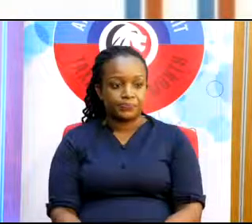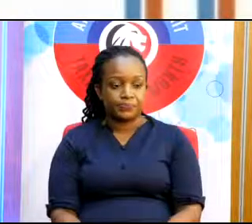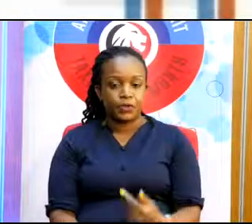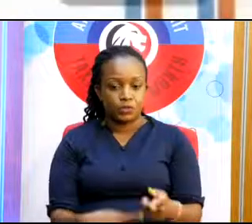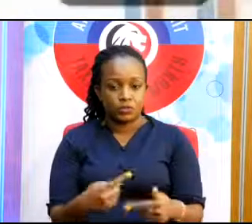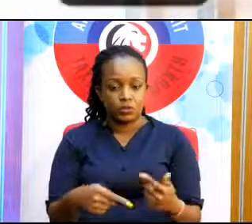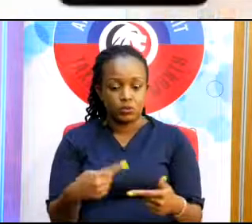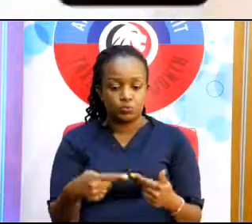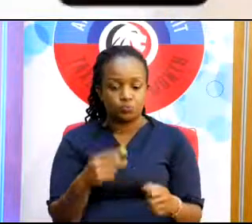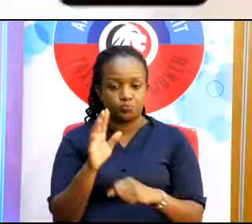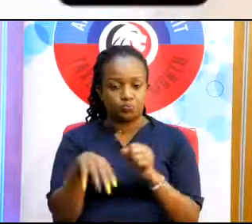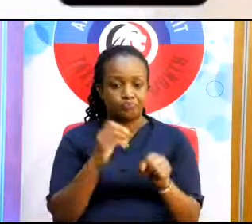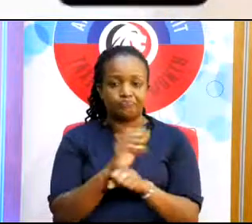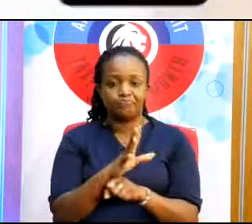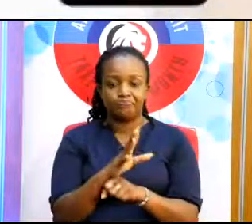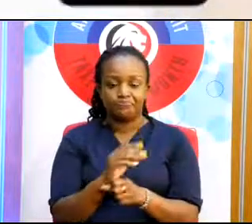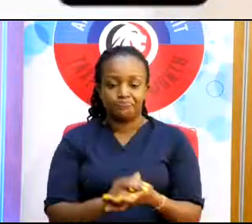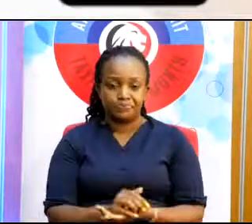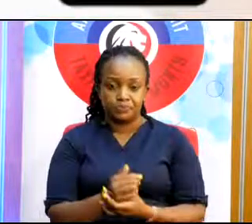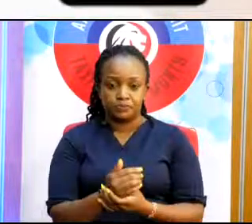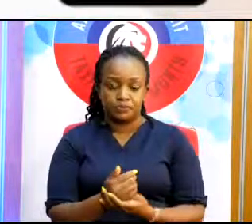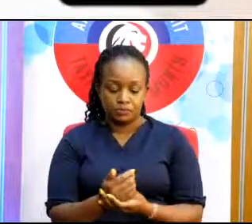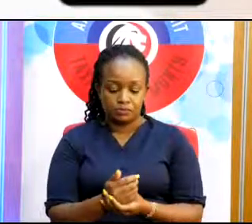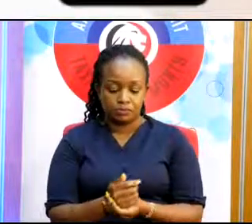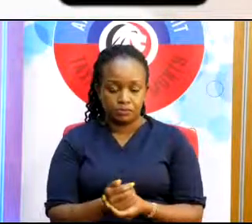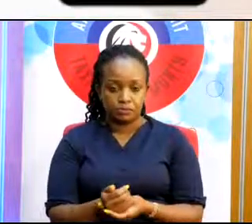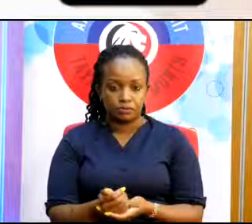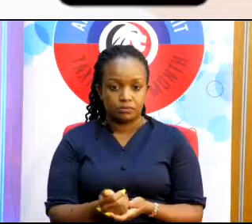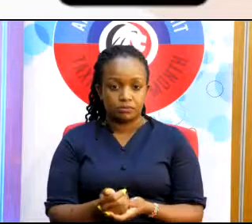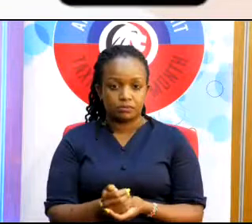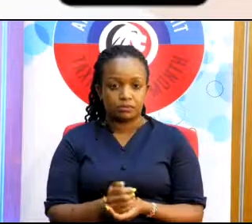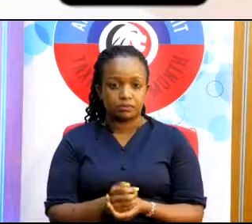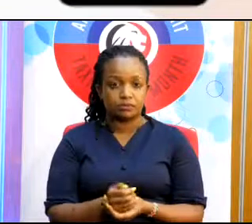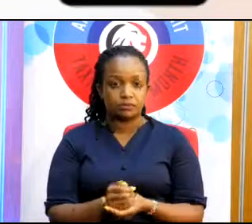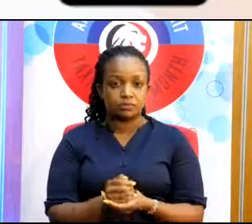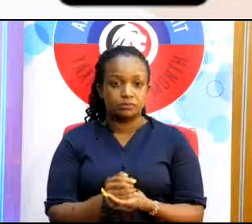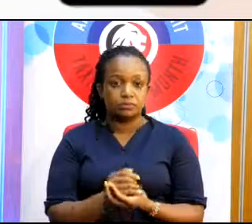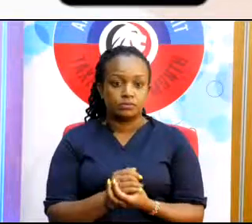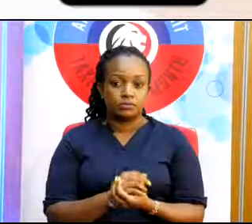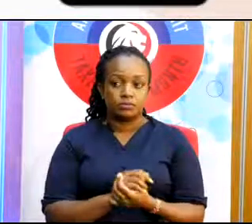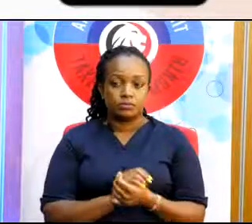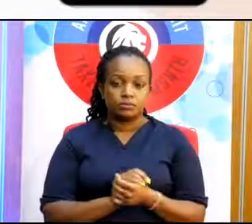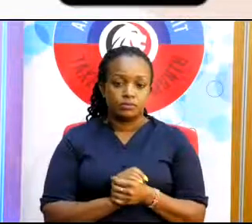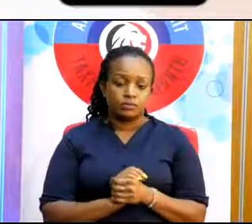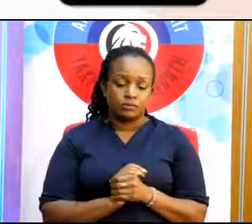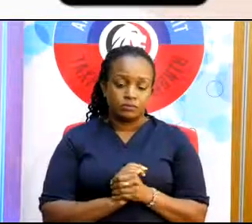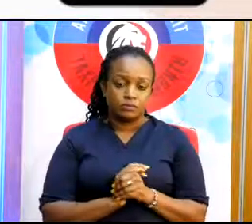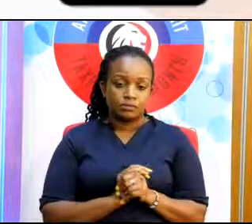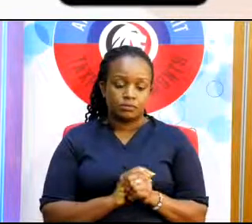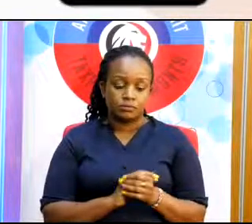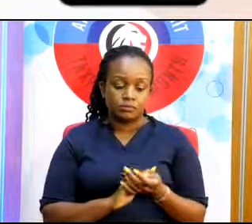Continue moving forward. The slides, yes. Let me look at how we have dealt